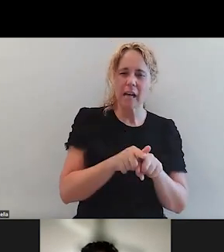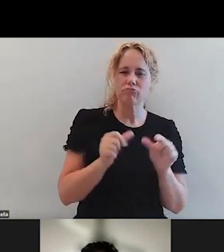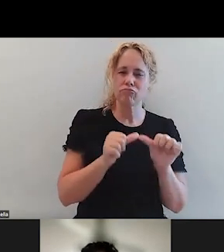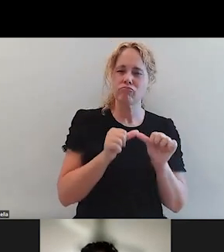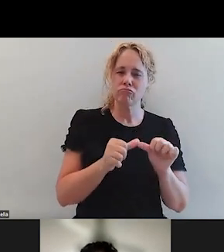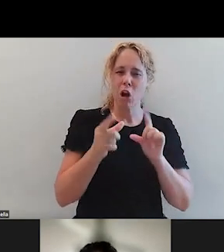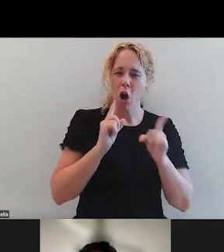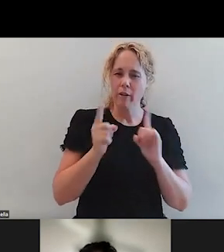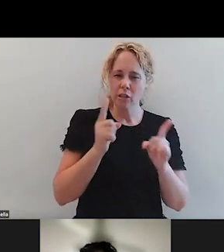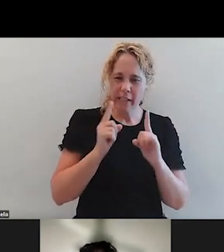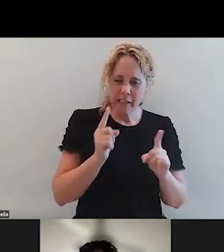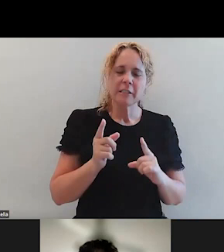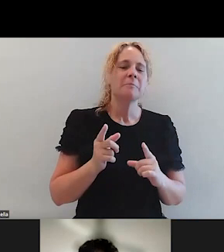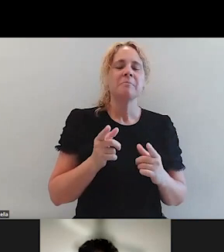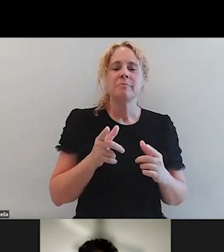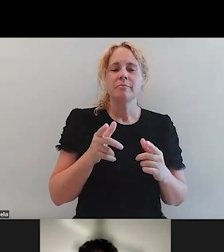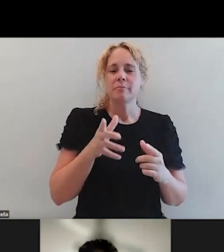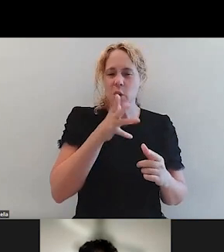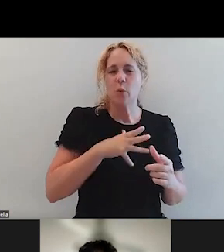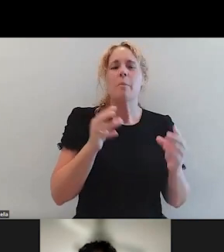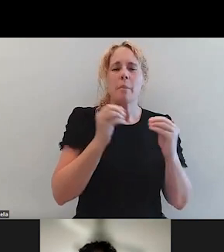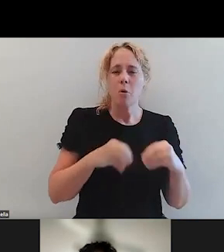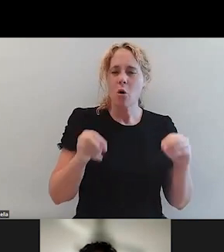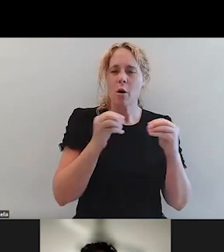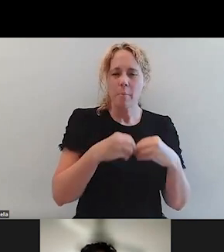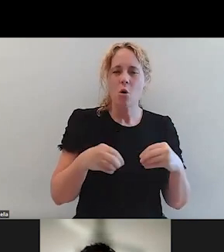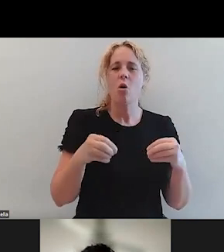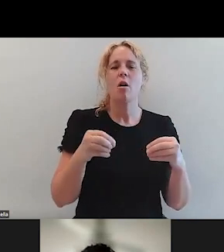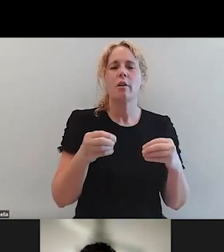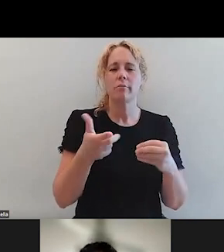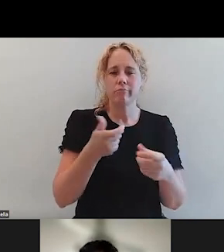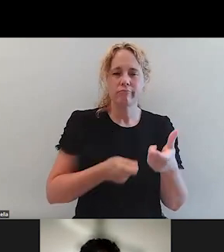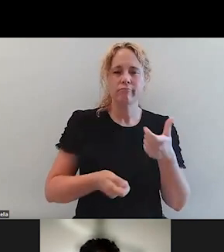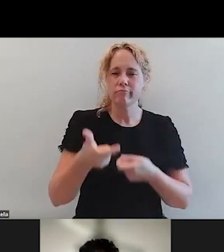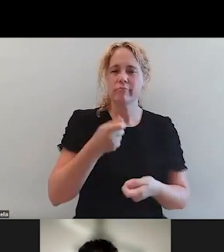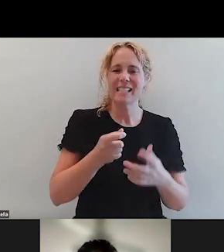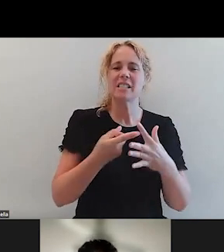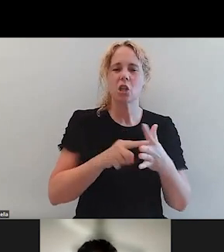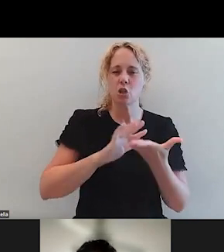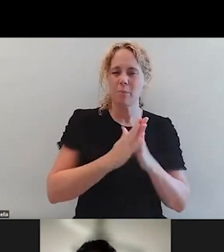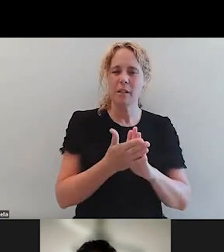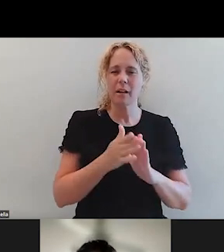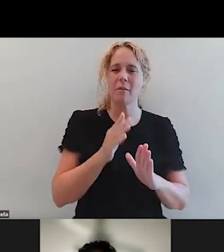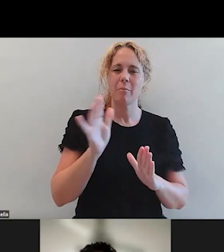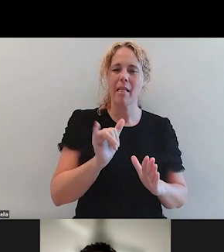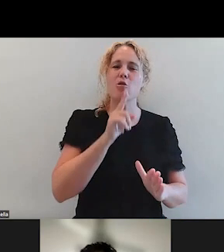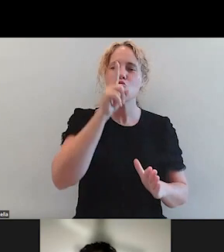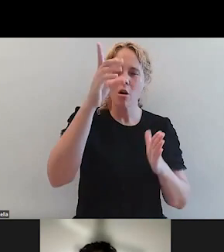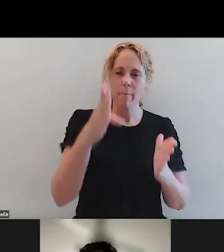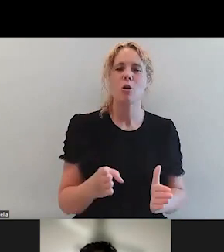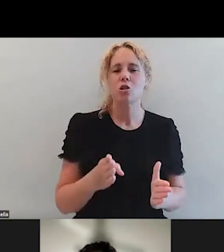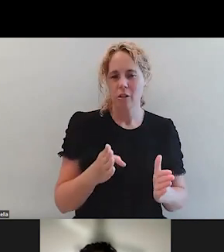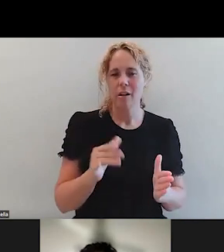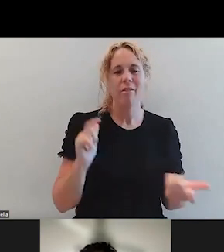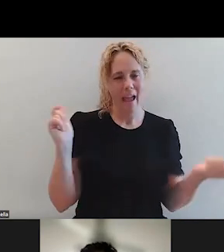this conversation that she was opening up more and more, and started to talk to me like a person. And that was truly what